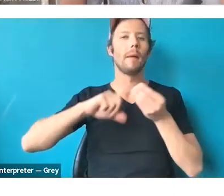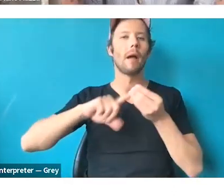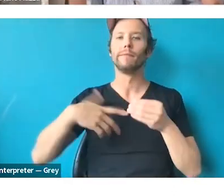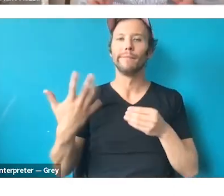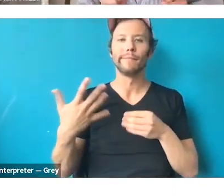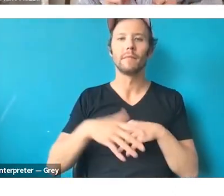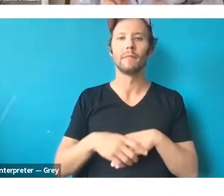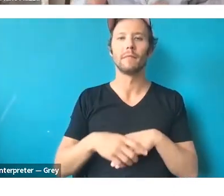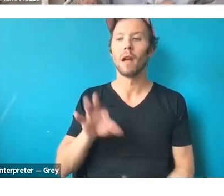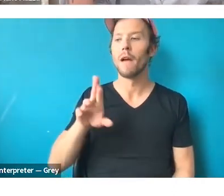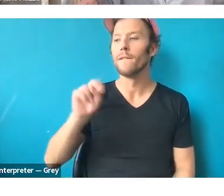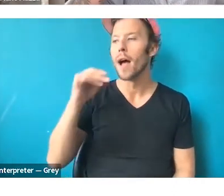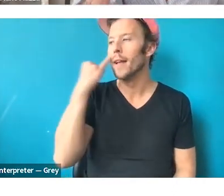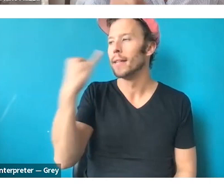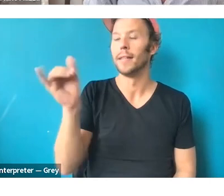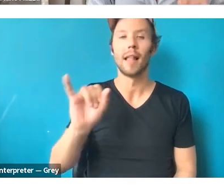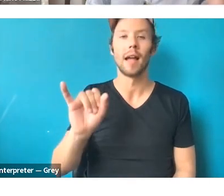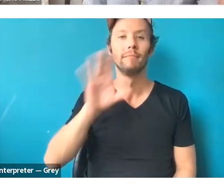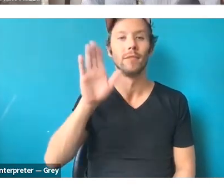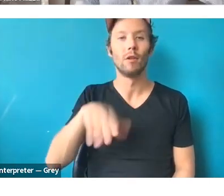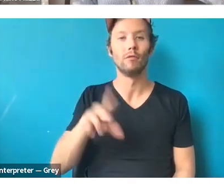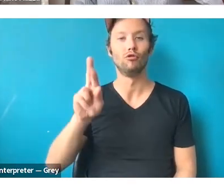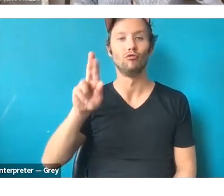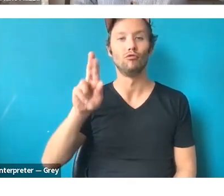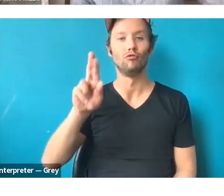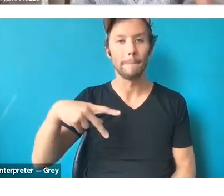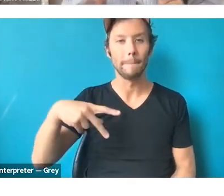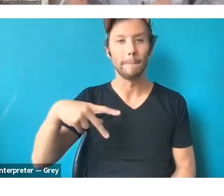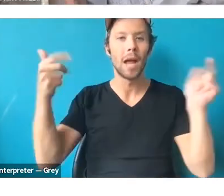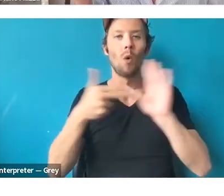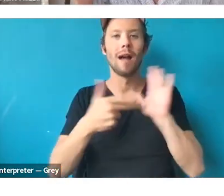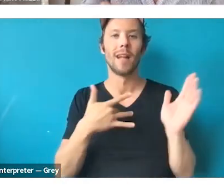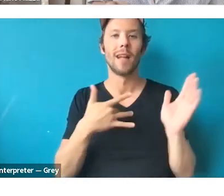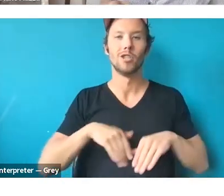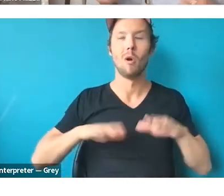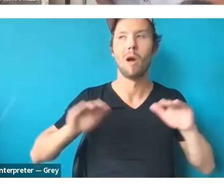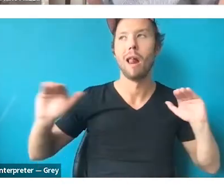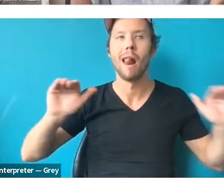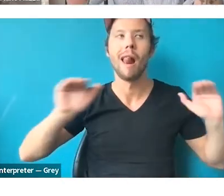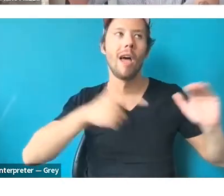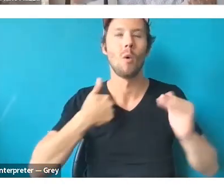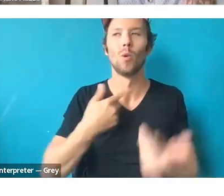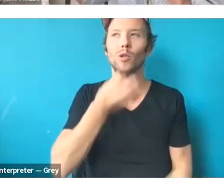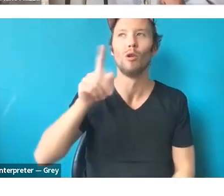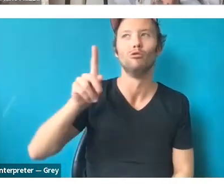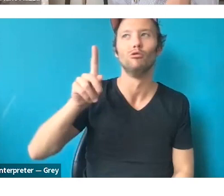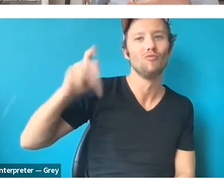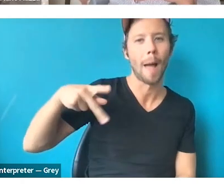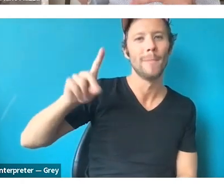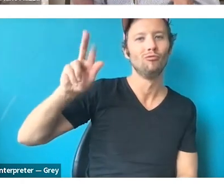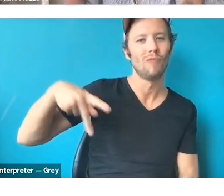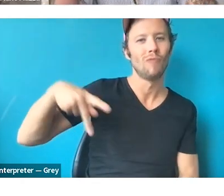like drops from like Supreme or Palace, like these skateboarding companies where they just release small